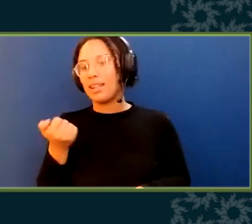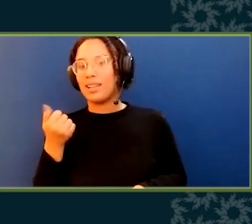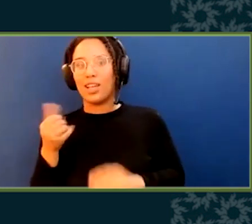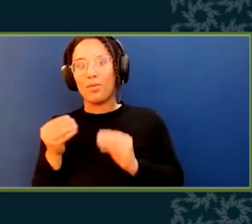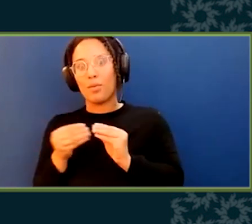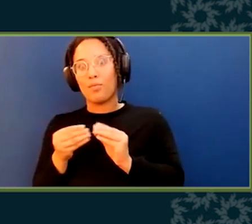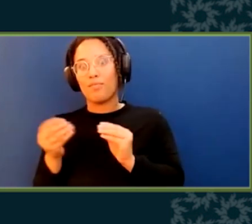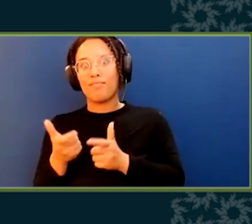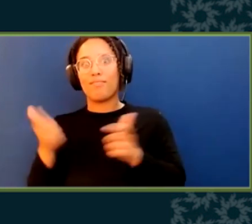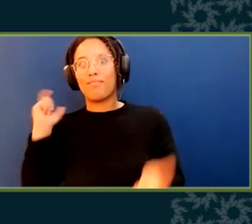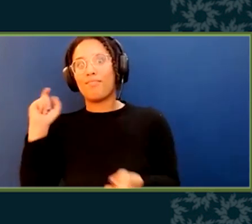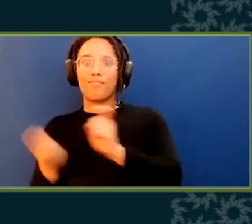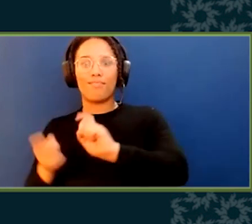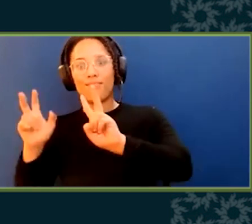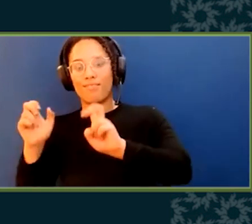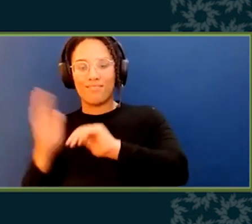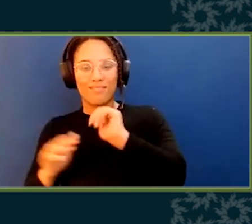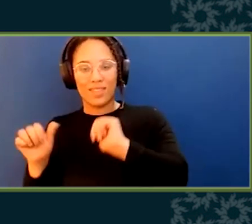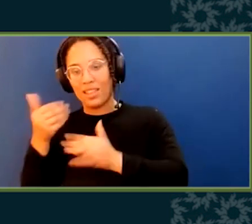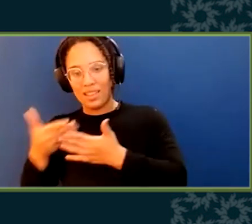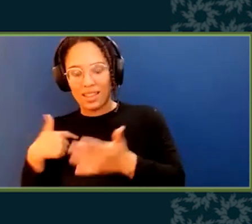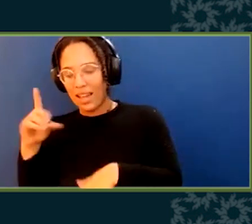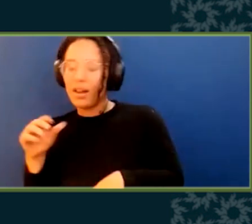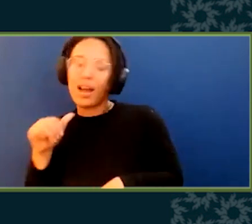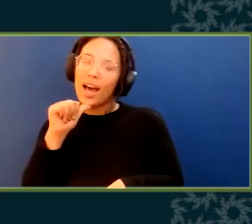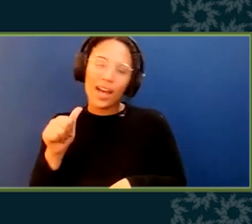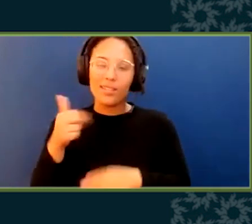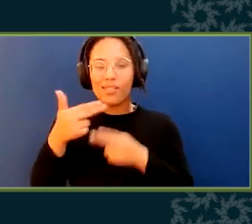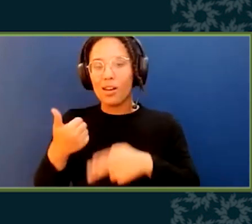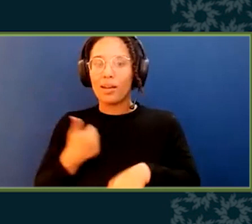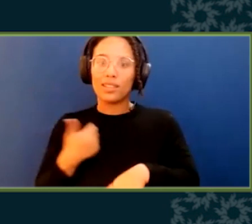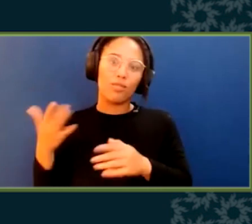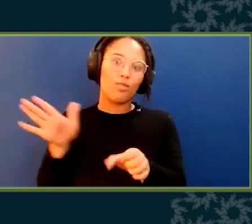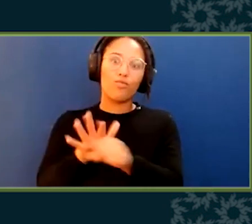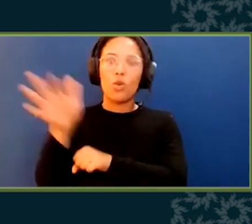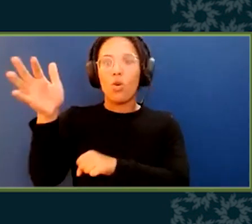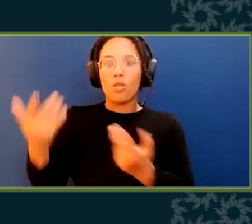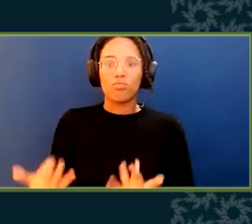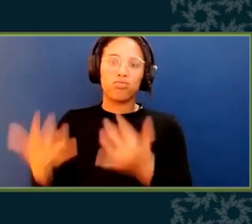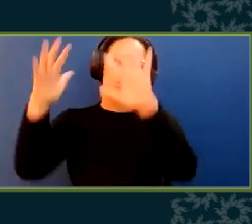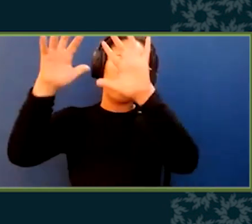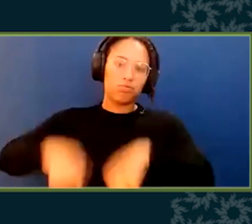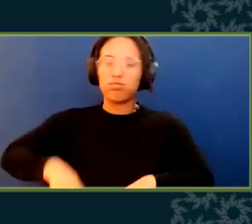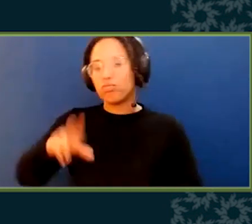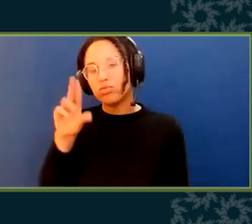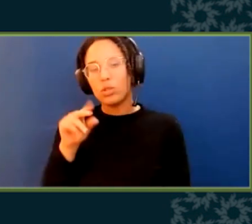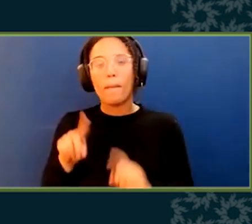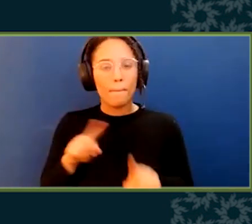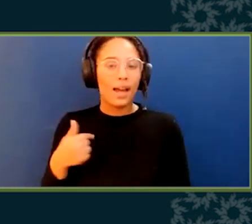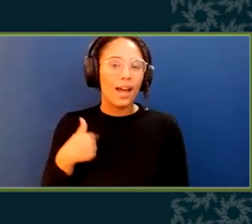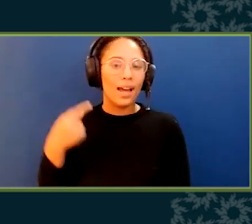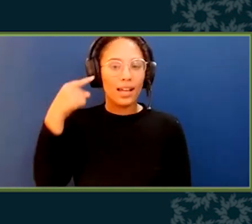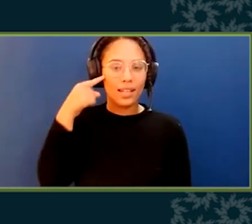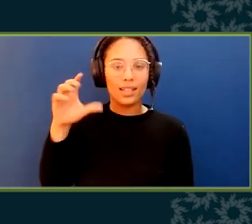a burn it down per se, but I do very much view the corporation as a modern form of